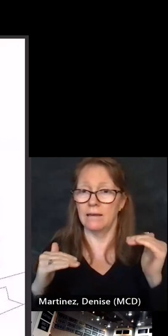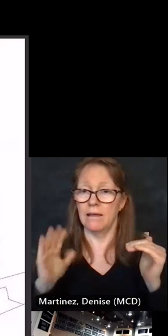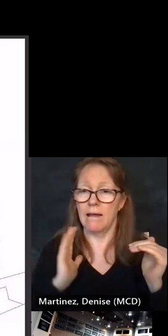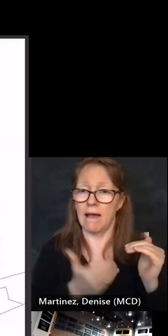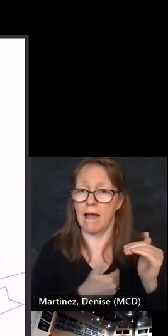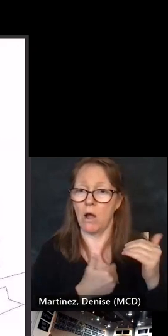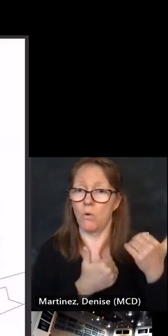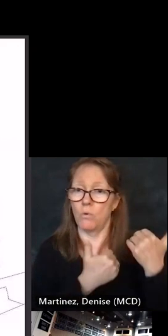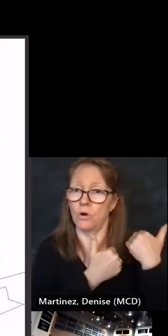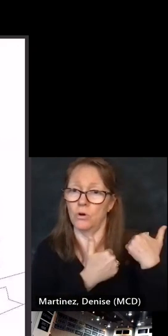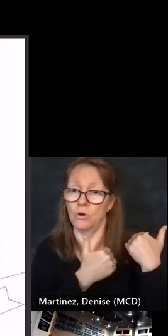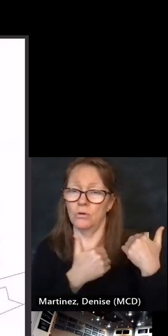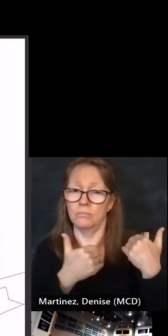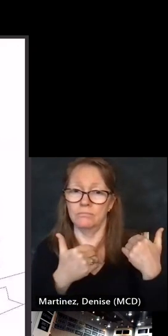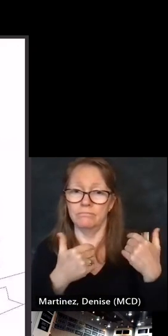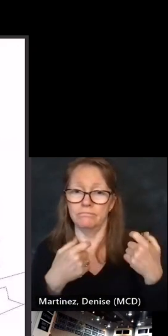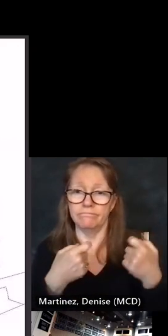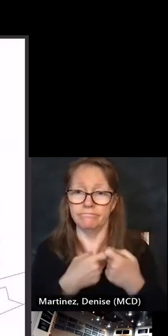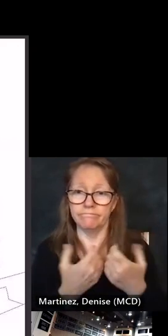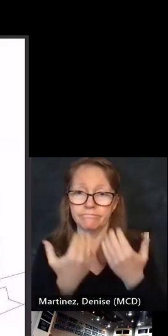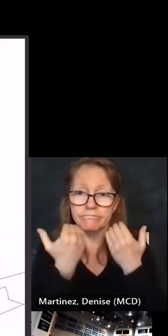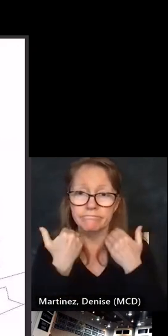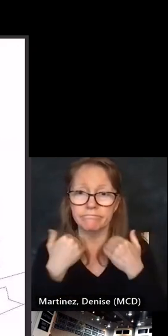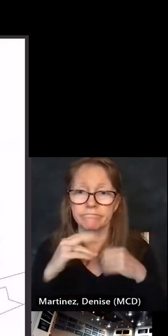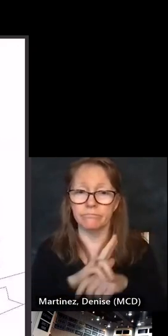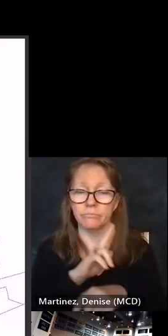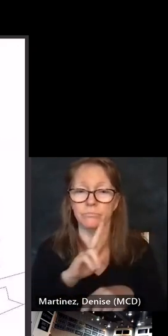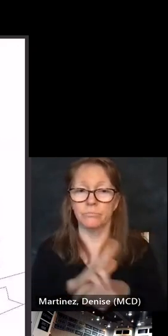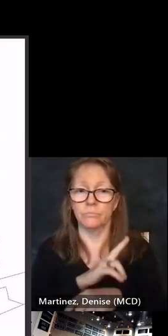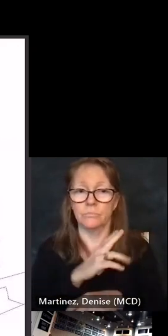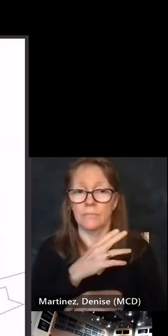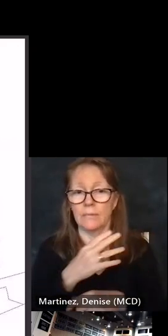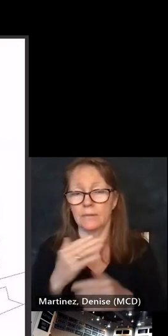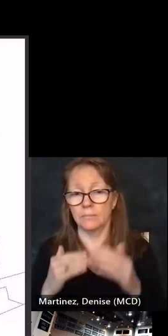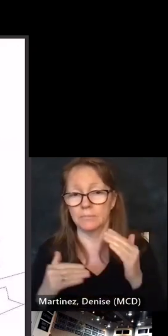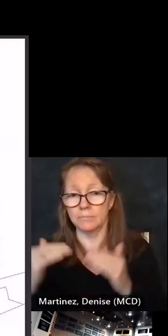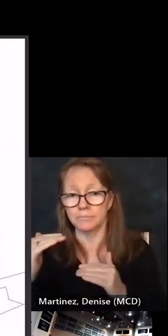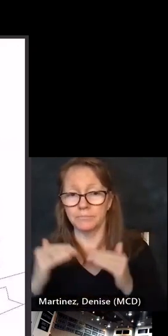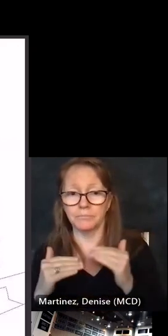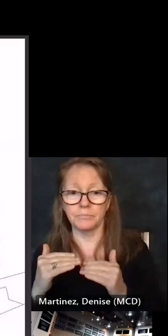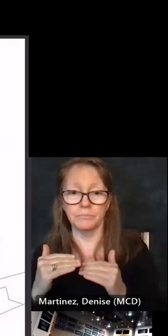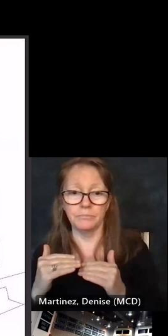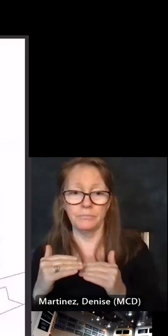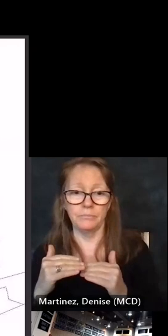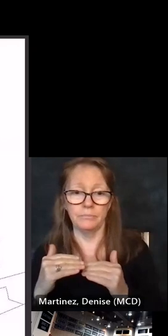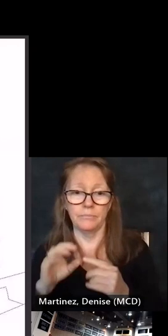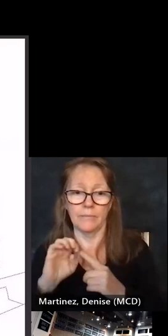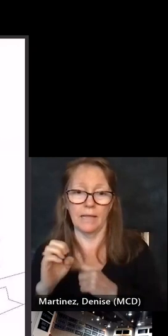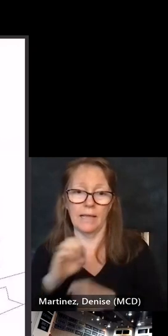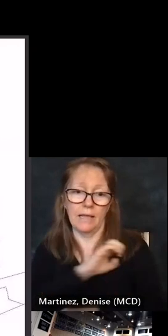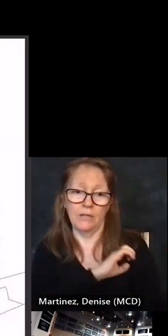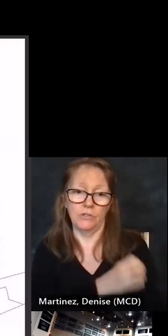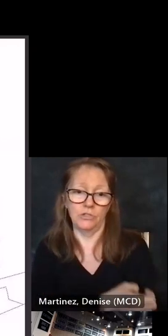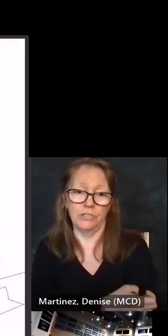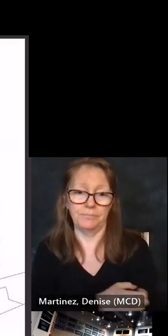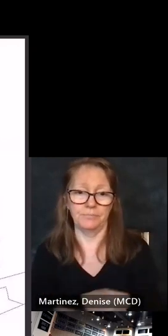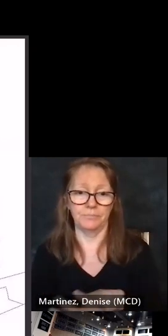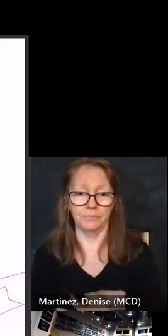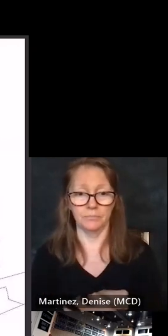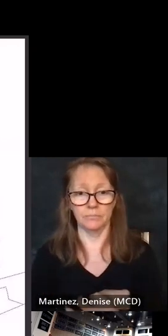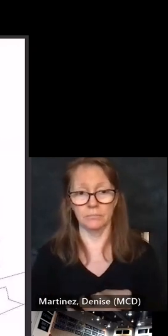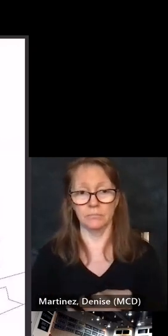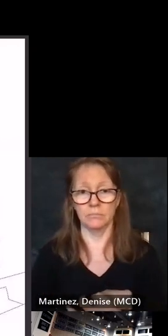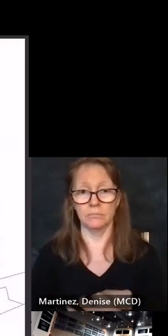question. Okay, well, I have another one. Chris, I think Michelle used to be the local rep here. I've only lived in the